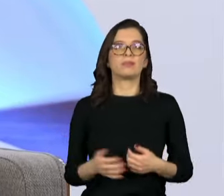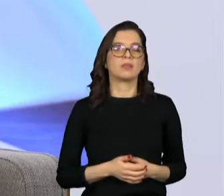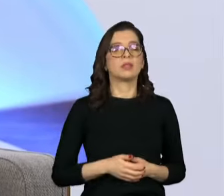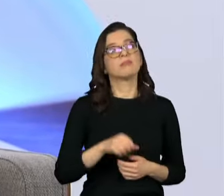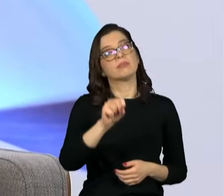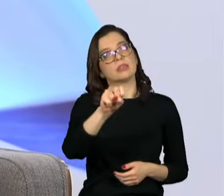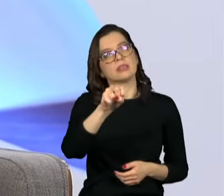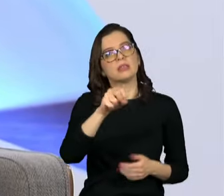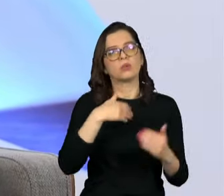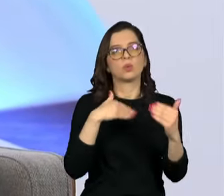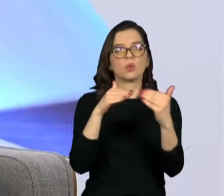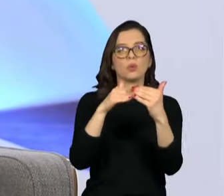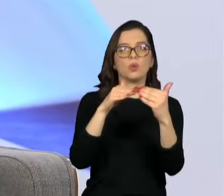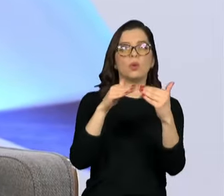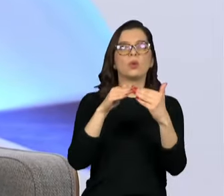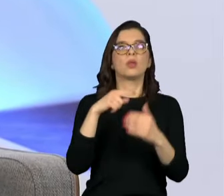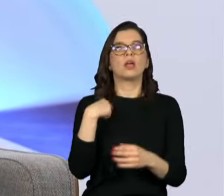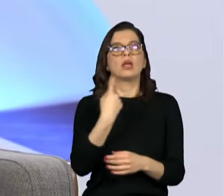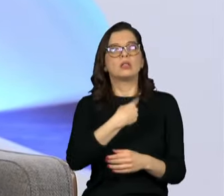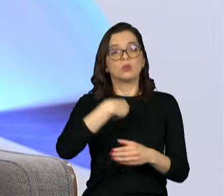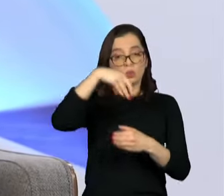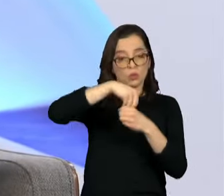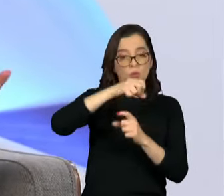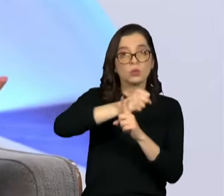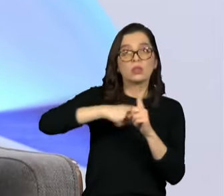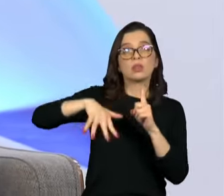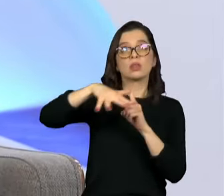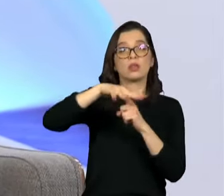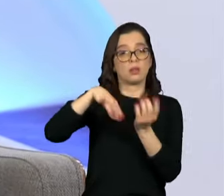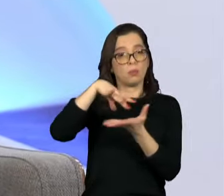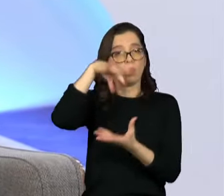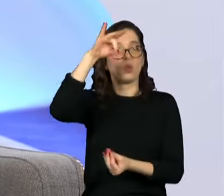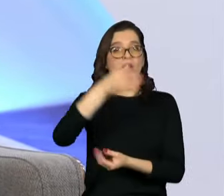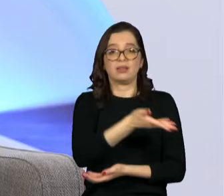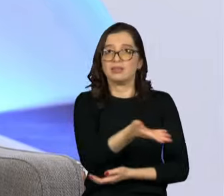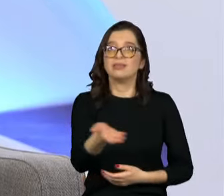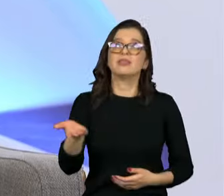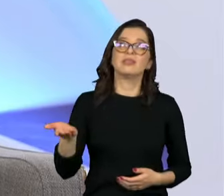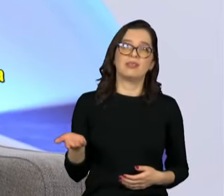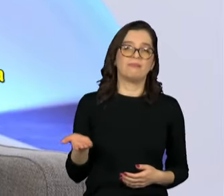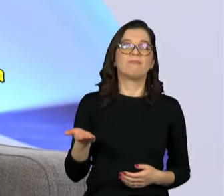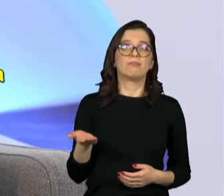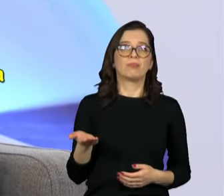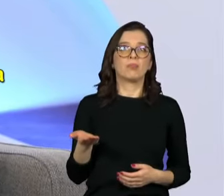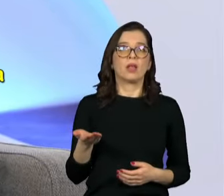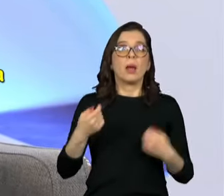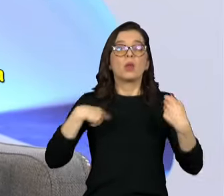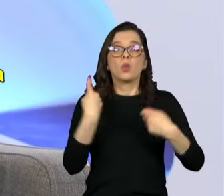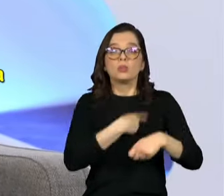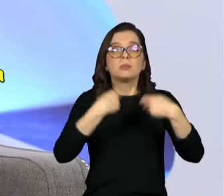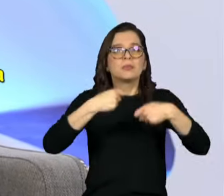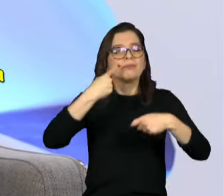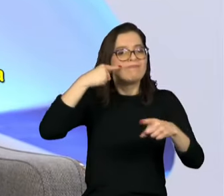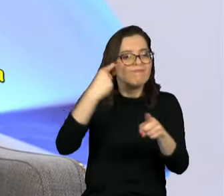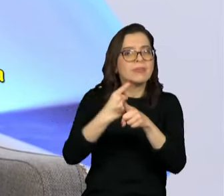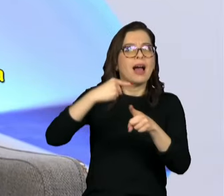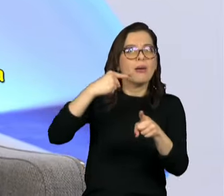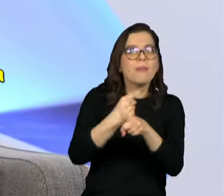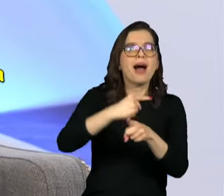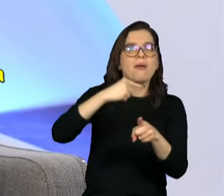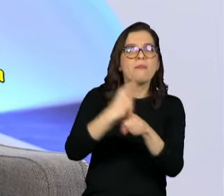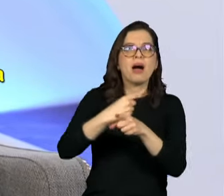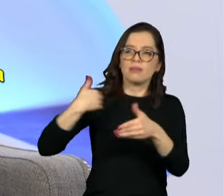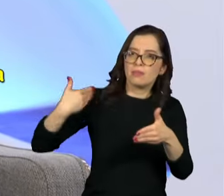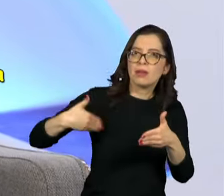Yes, I do. I think that we in democratic societies need to rediscover